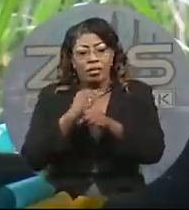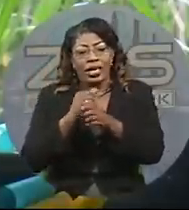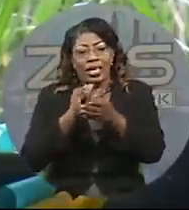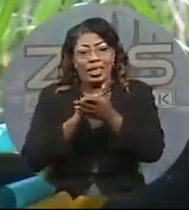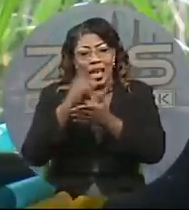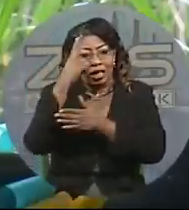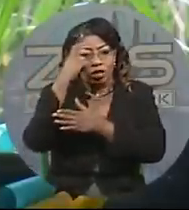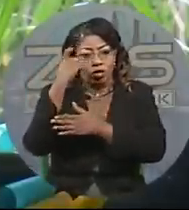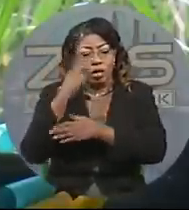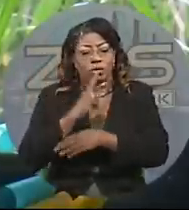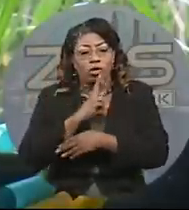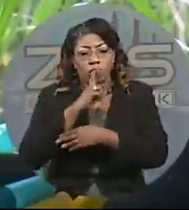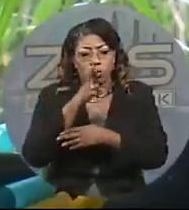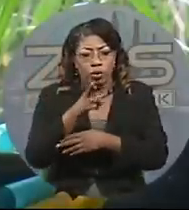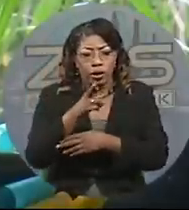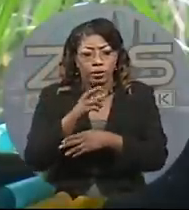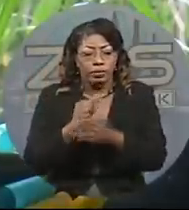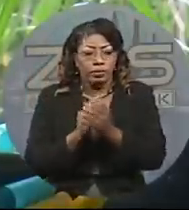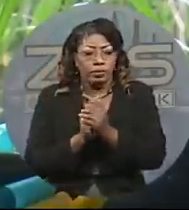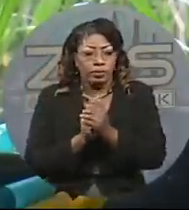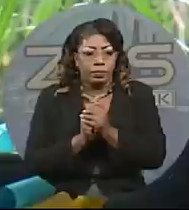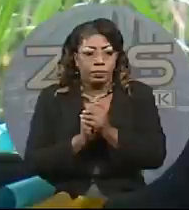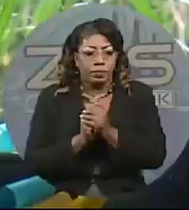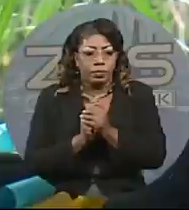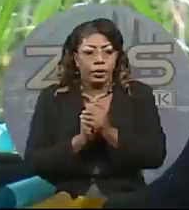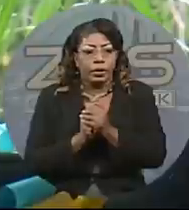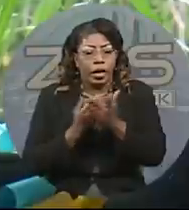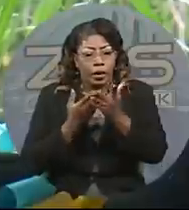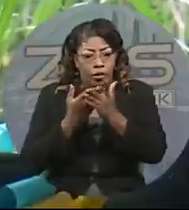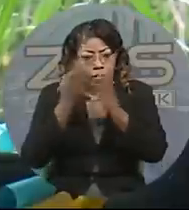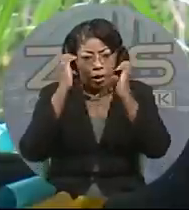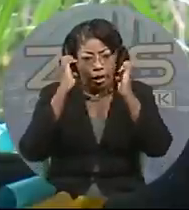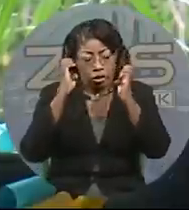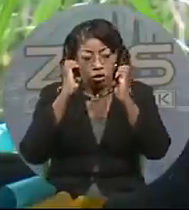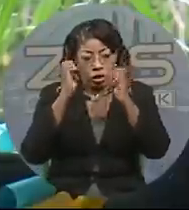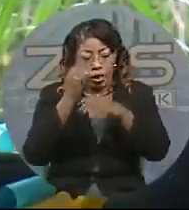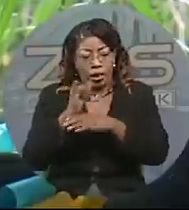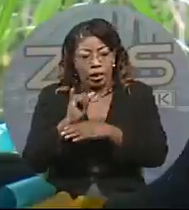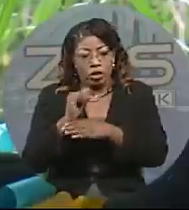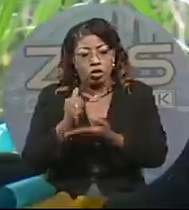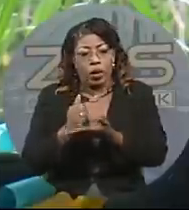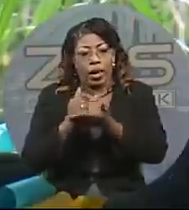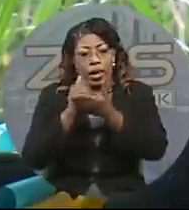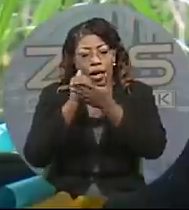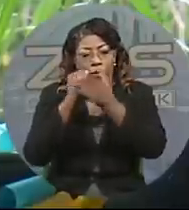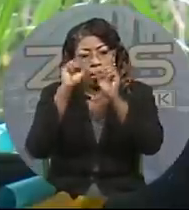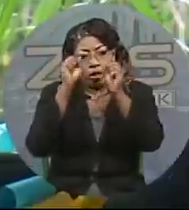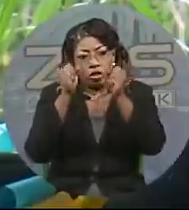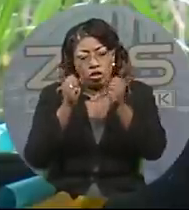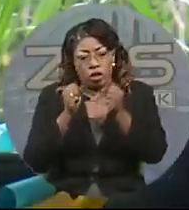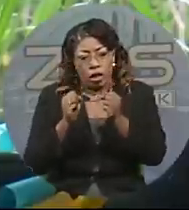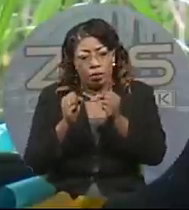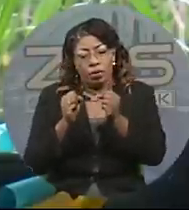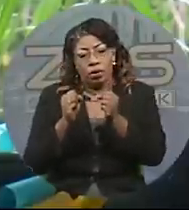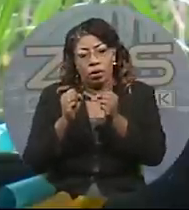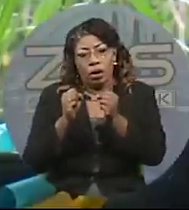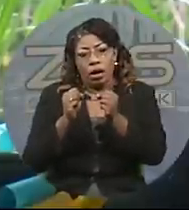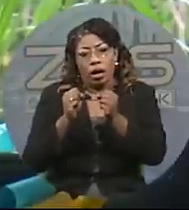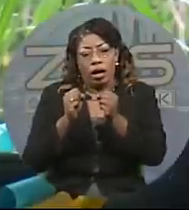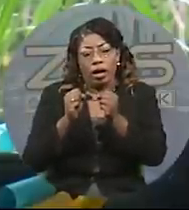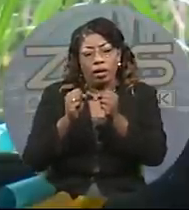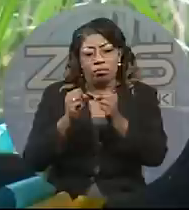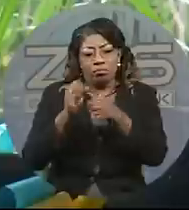dream a reality. The mark of a true educator is to help shape dreams and